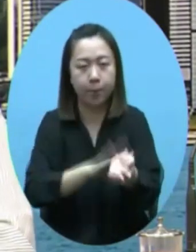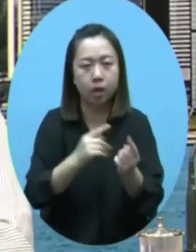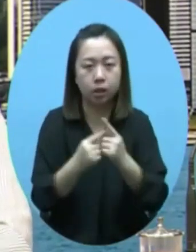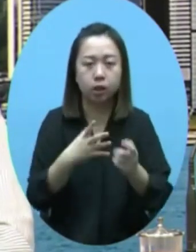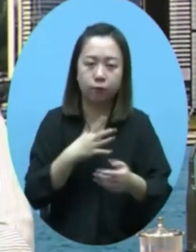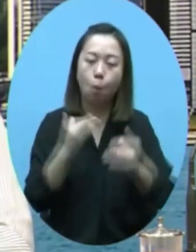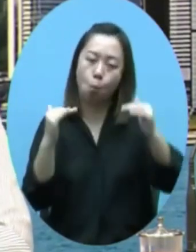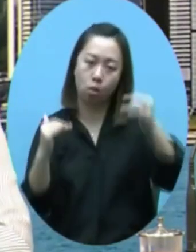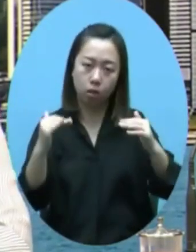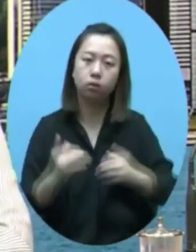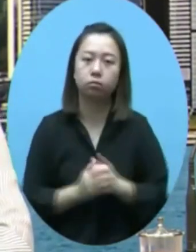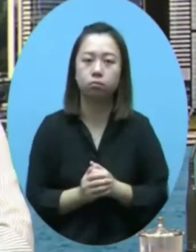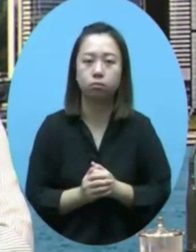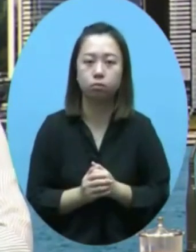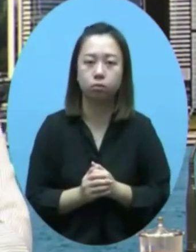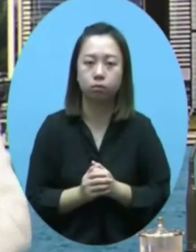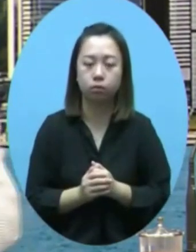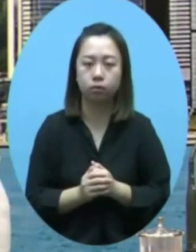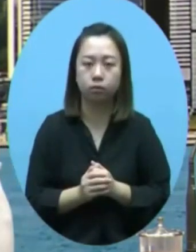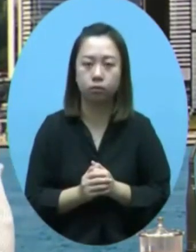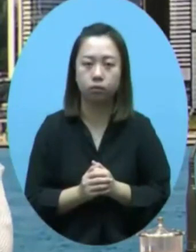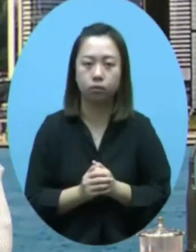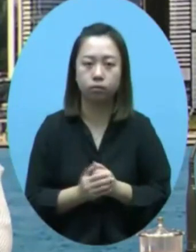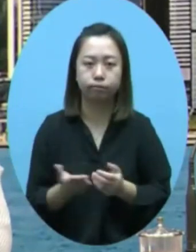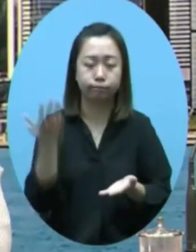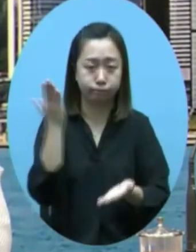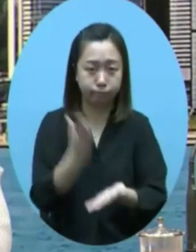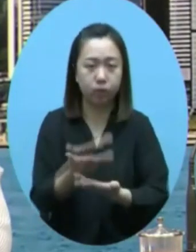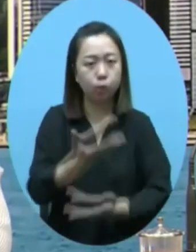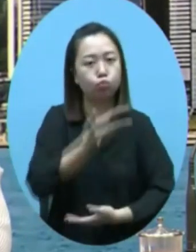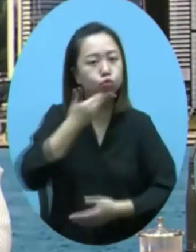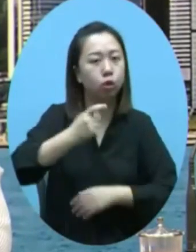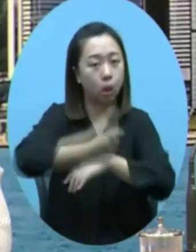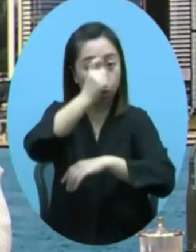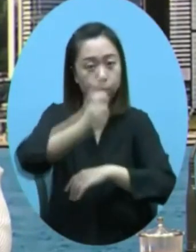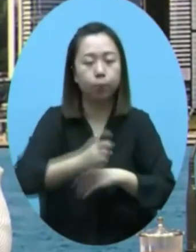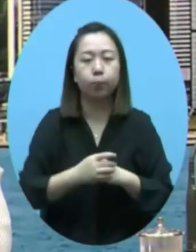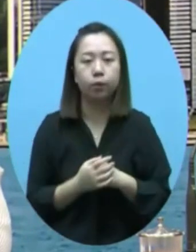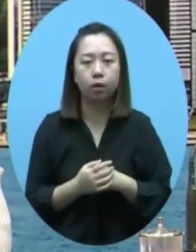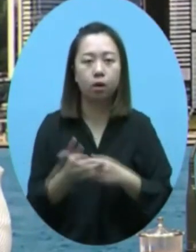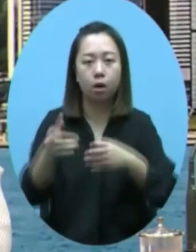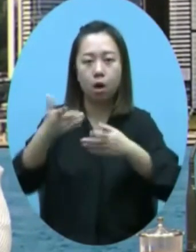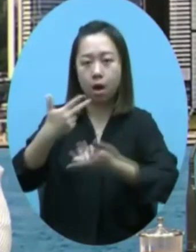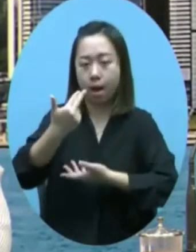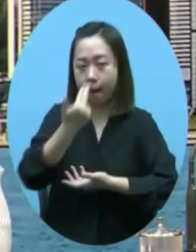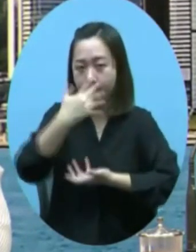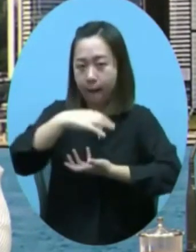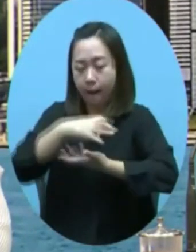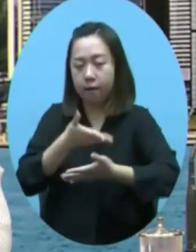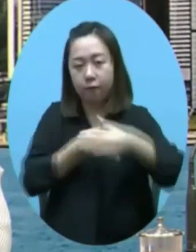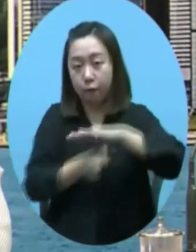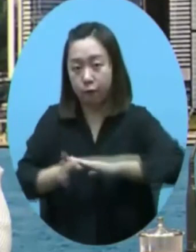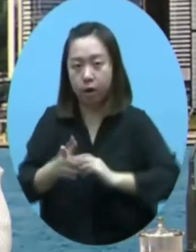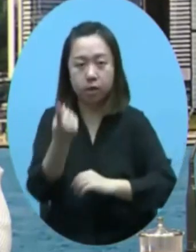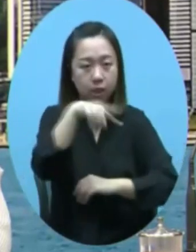168 patients who are in stable condition compared to the previous ones who are neither in serious or critical condition. By 9 this morning, our number of